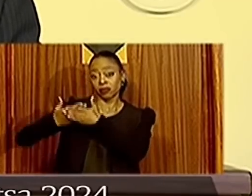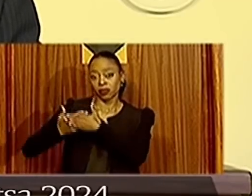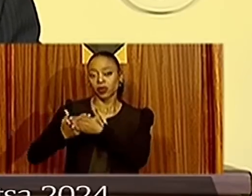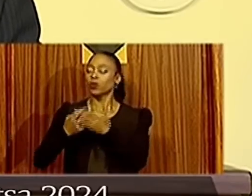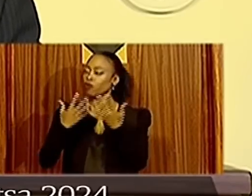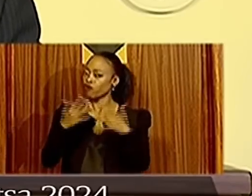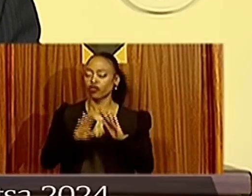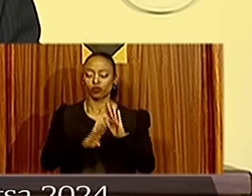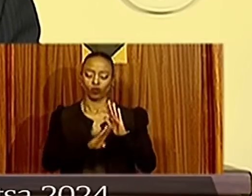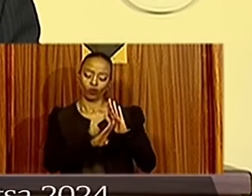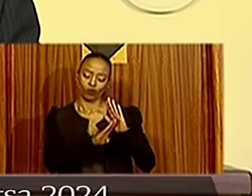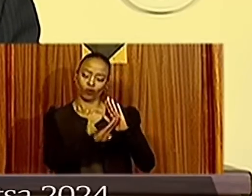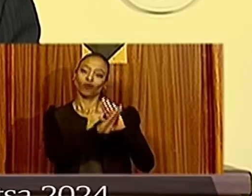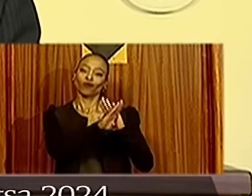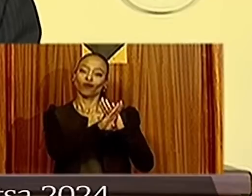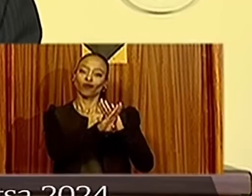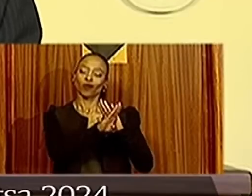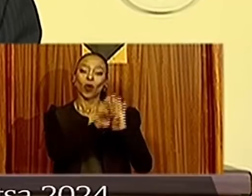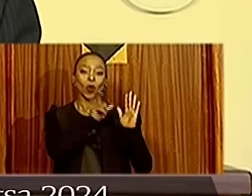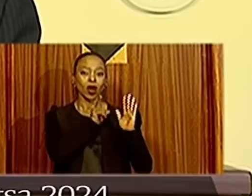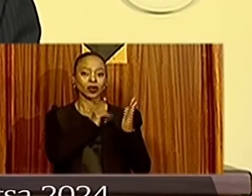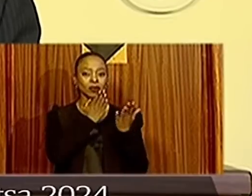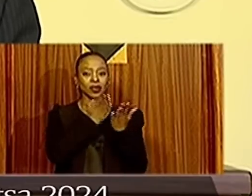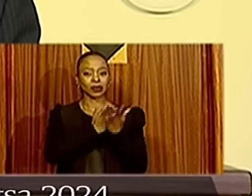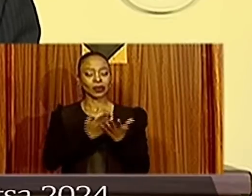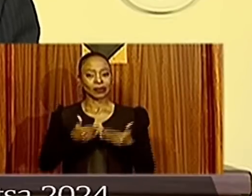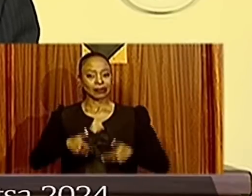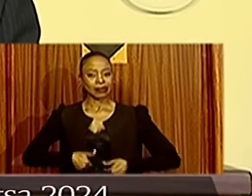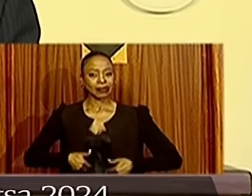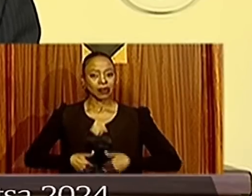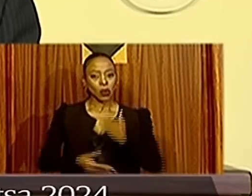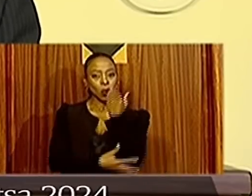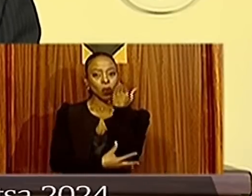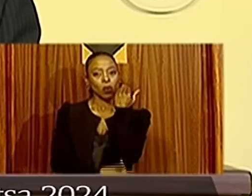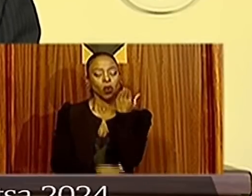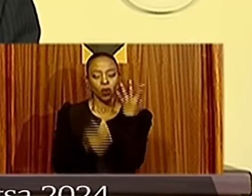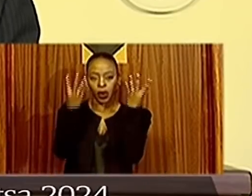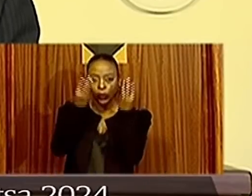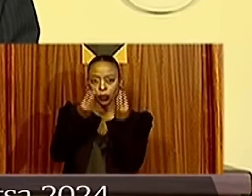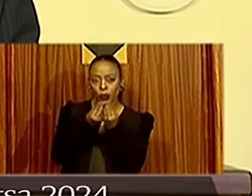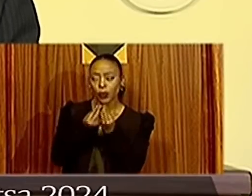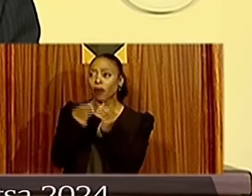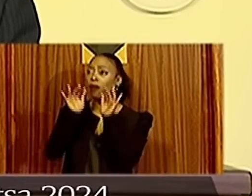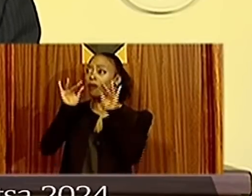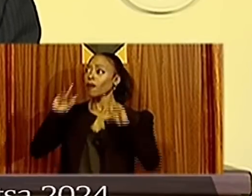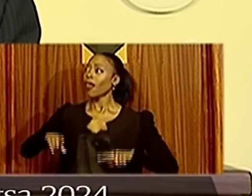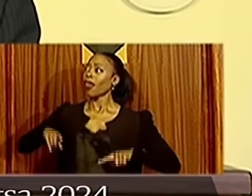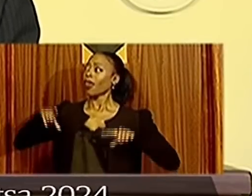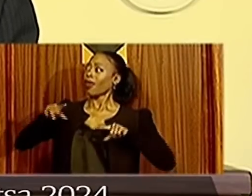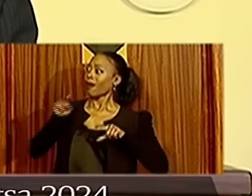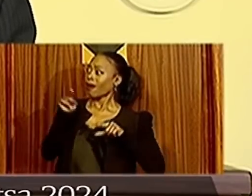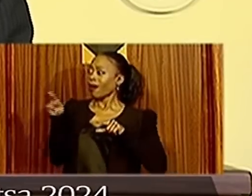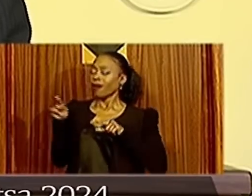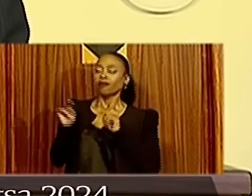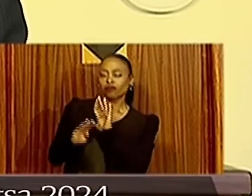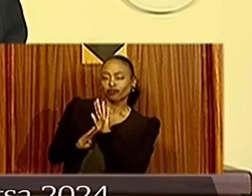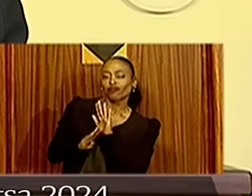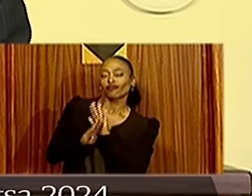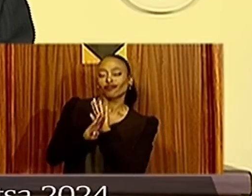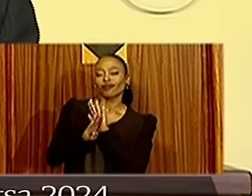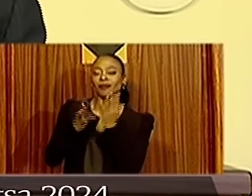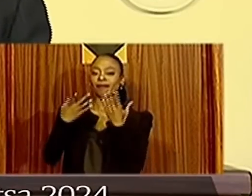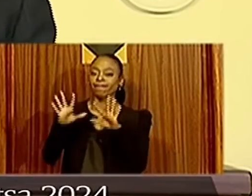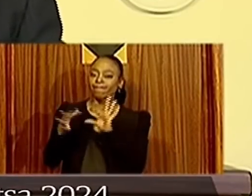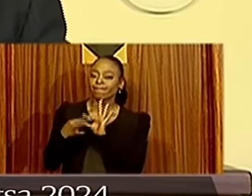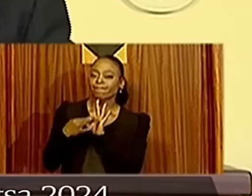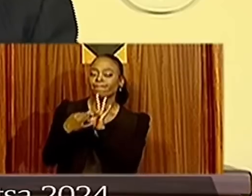progress together in tackling poverty and improving people's lives. We worked together to implement the